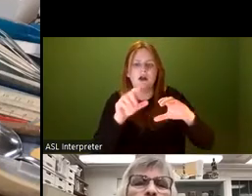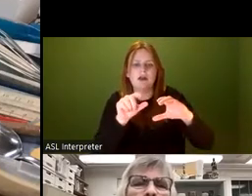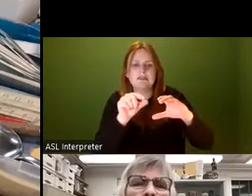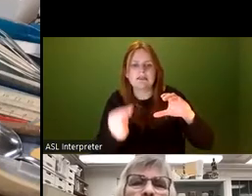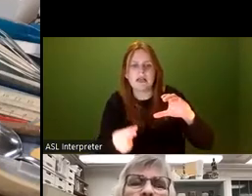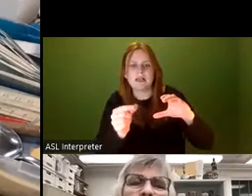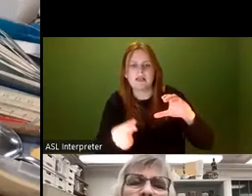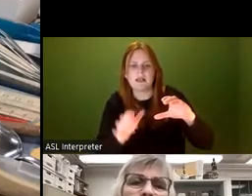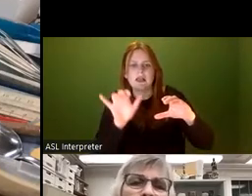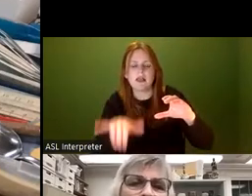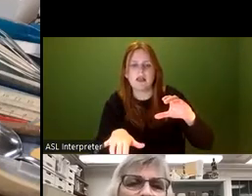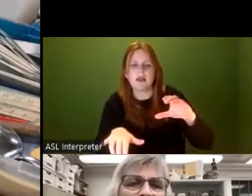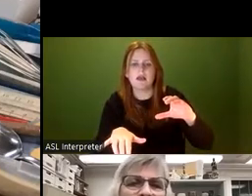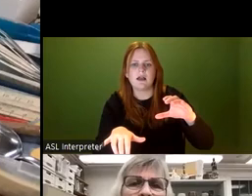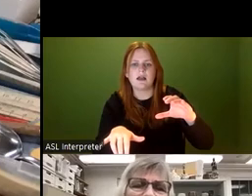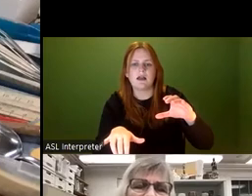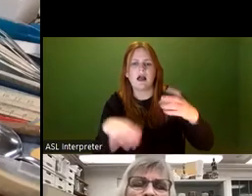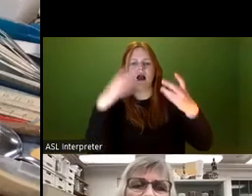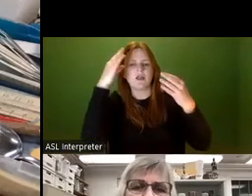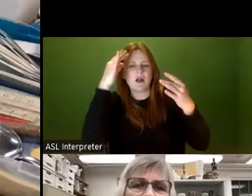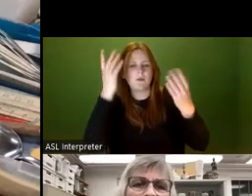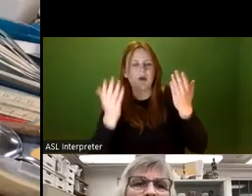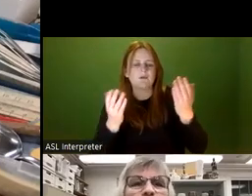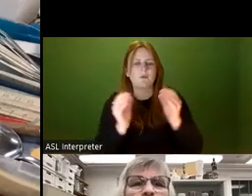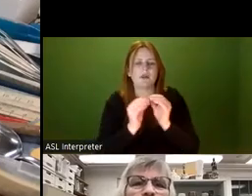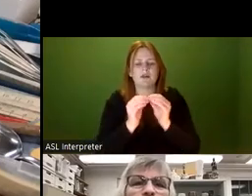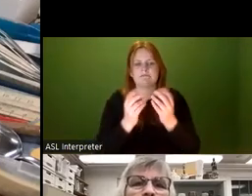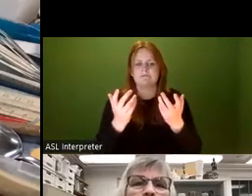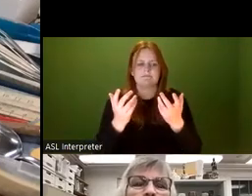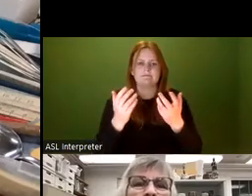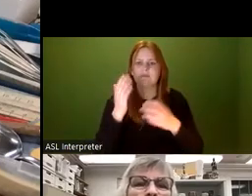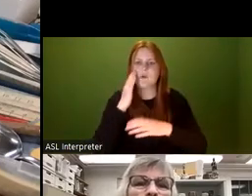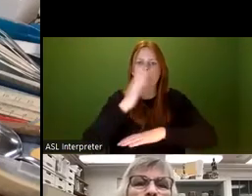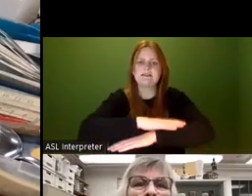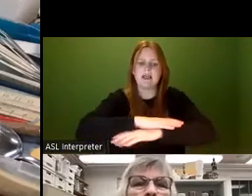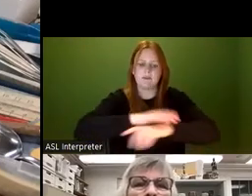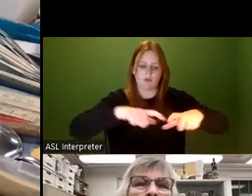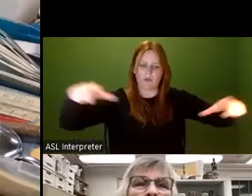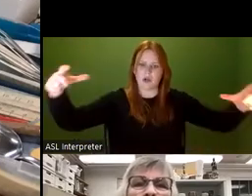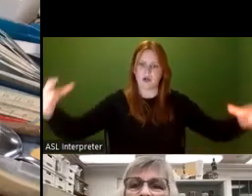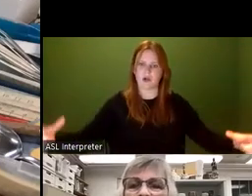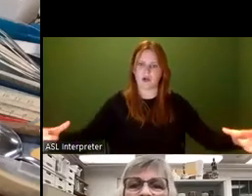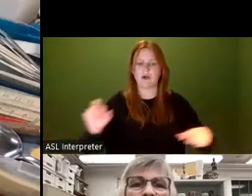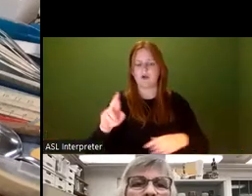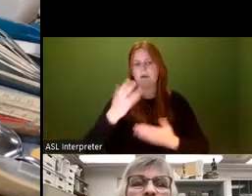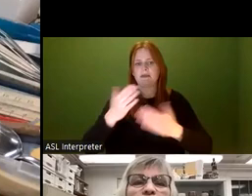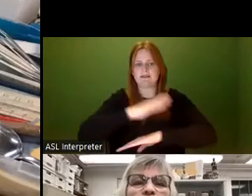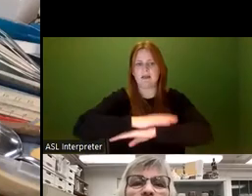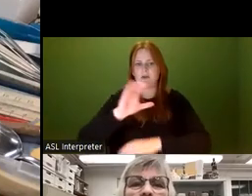what I thought of as a runner, or a little maybe tablecloth for each of these